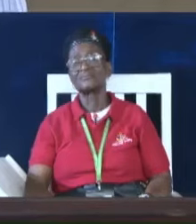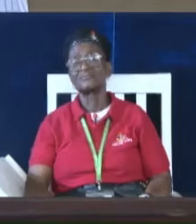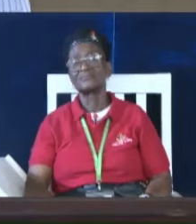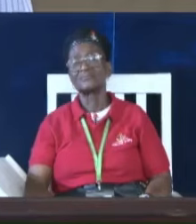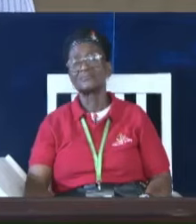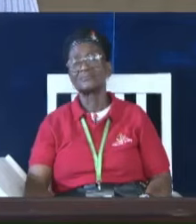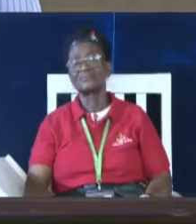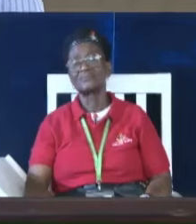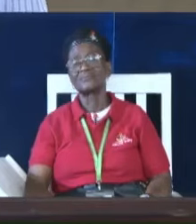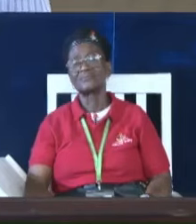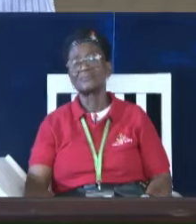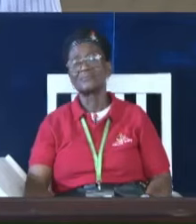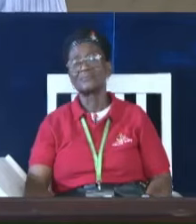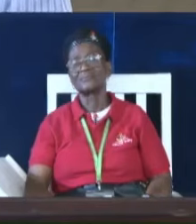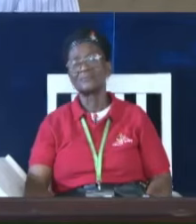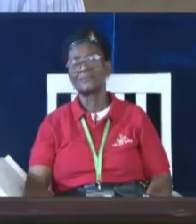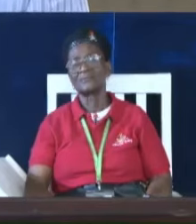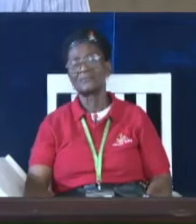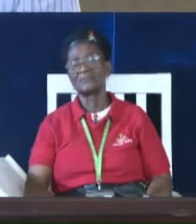Some people look around.